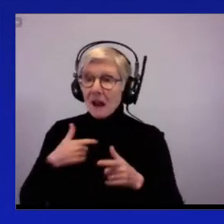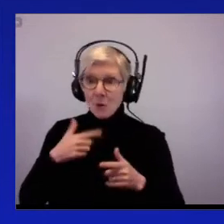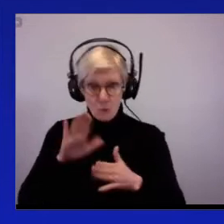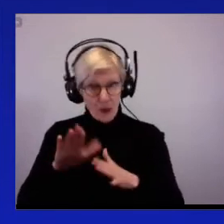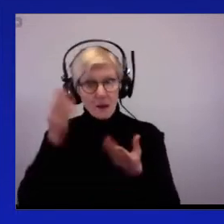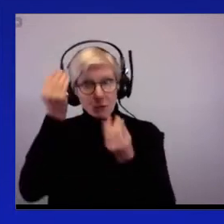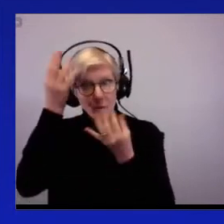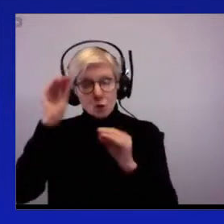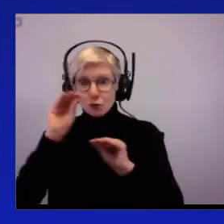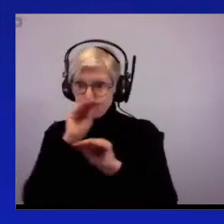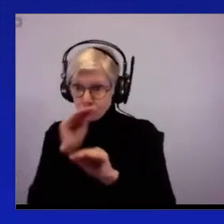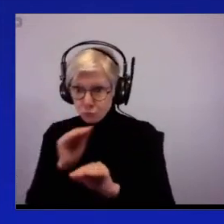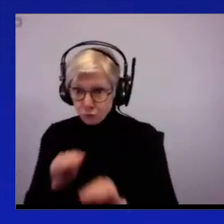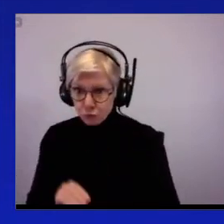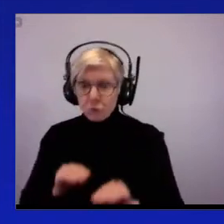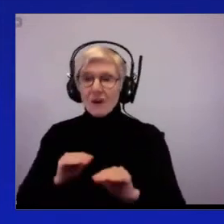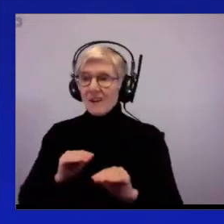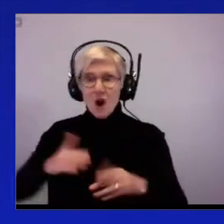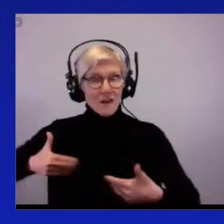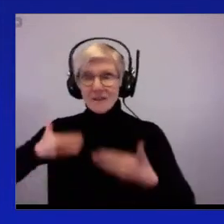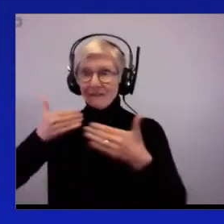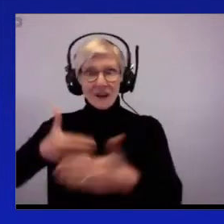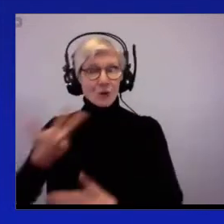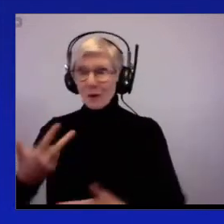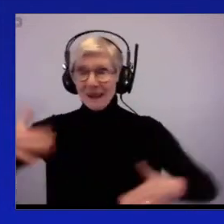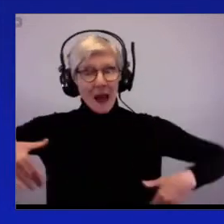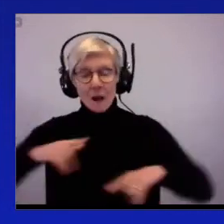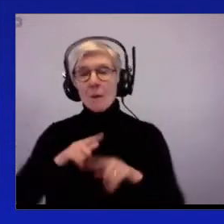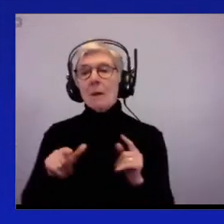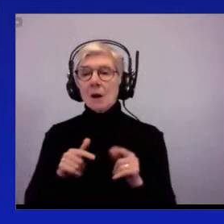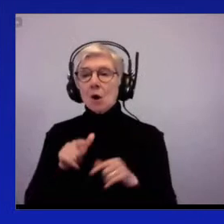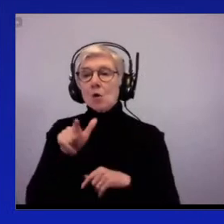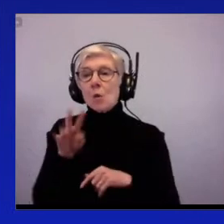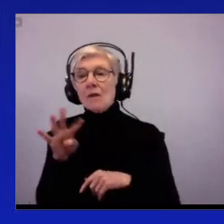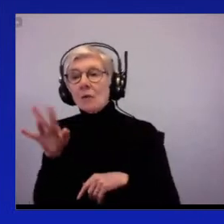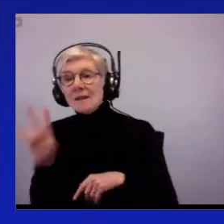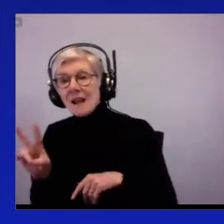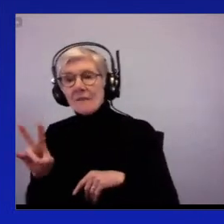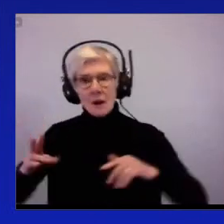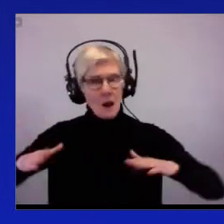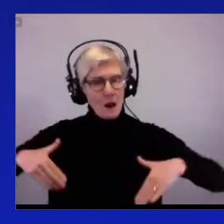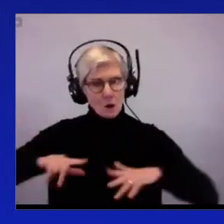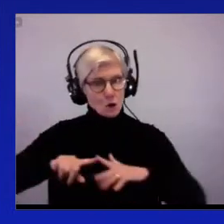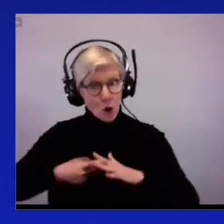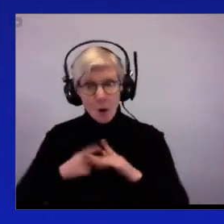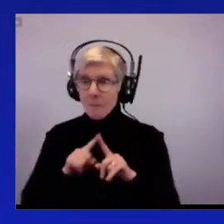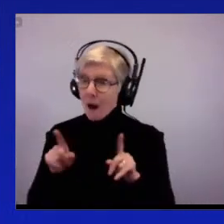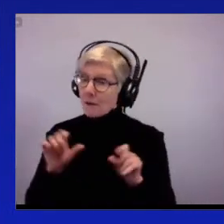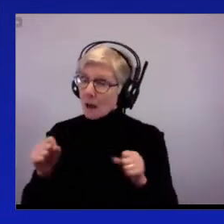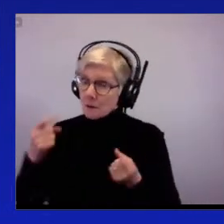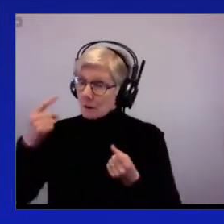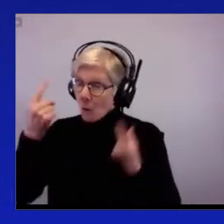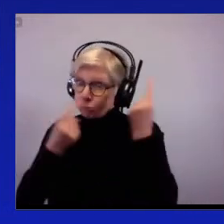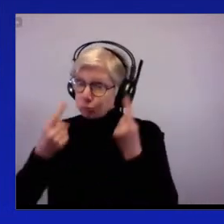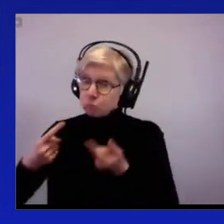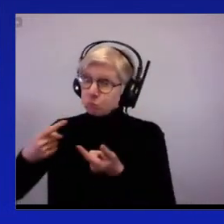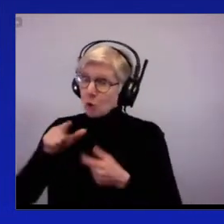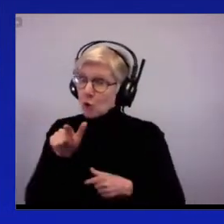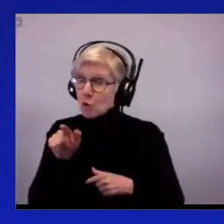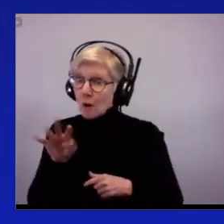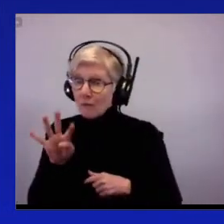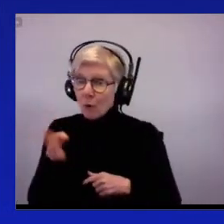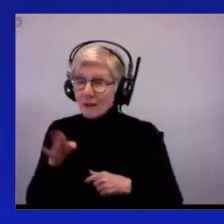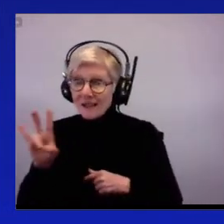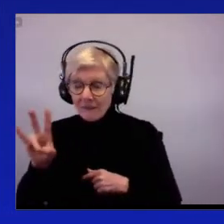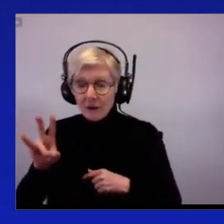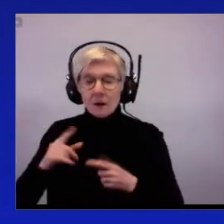information. With regards to 24/7, yes, we haven't taken that off the plate. On the contrary, we're going to explore that. I'm only, and